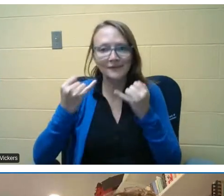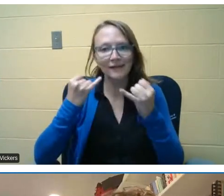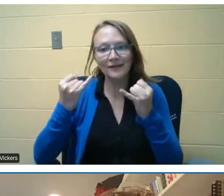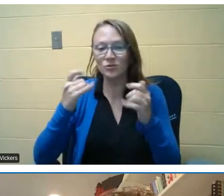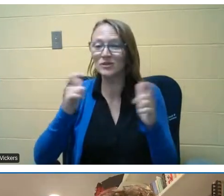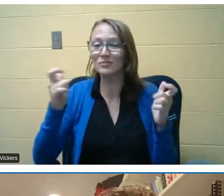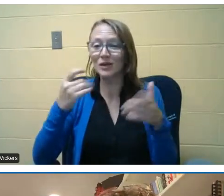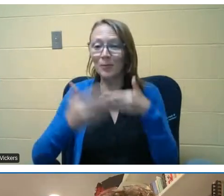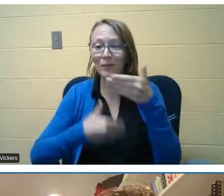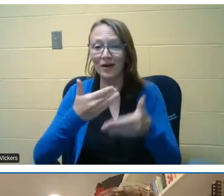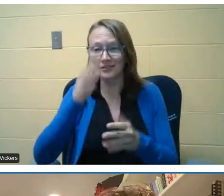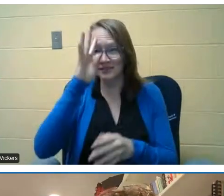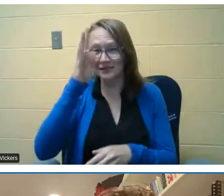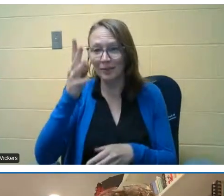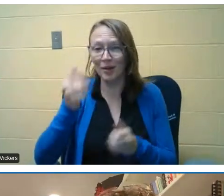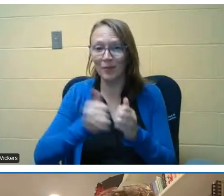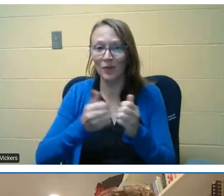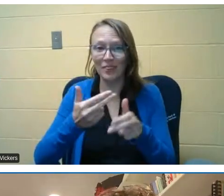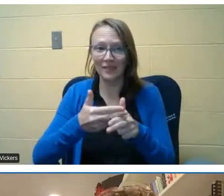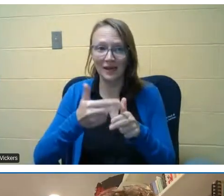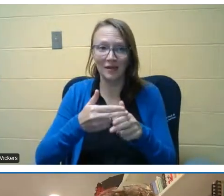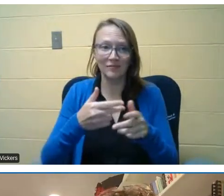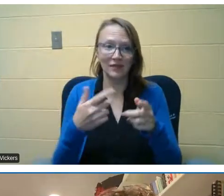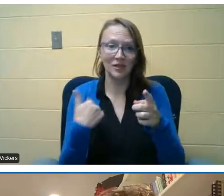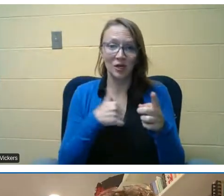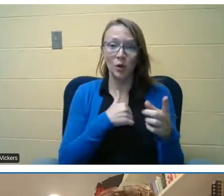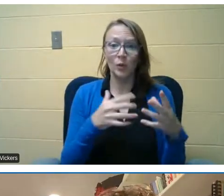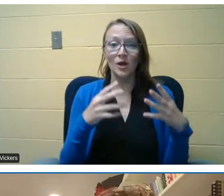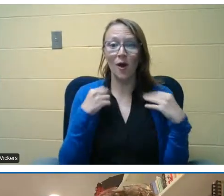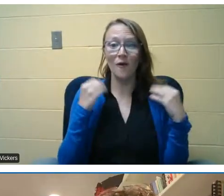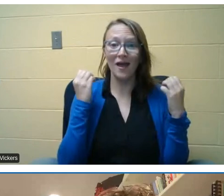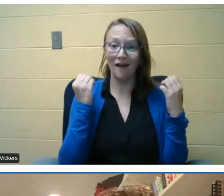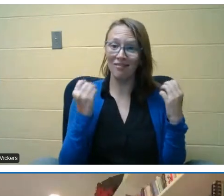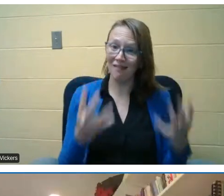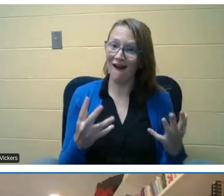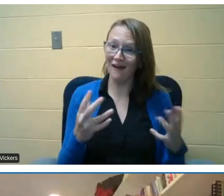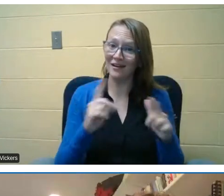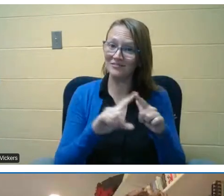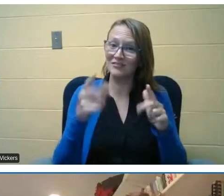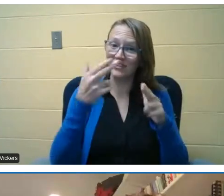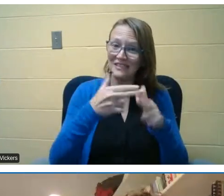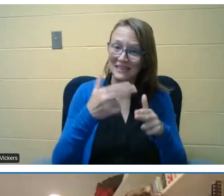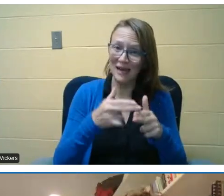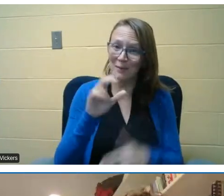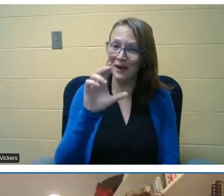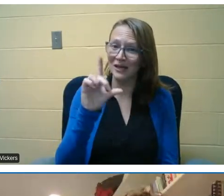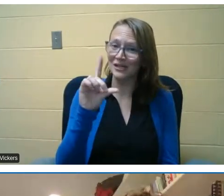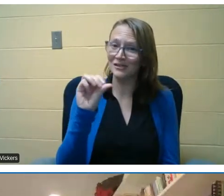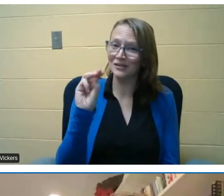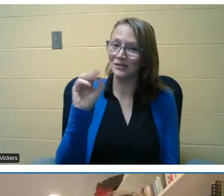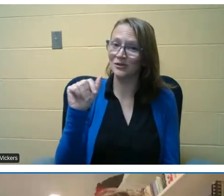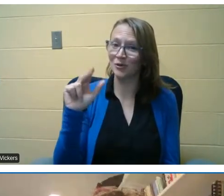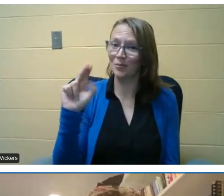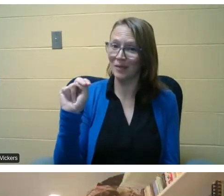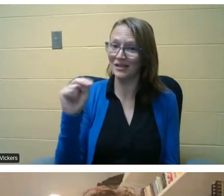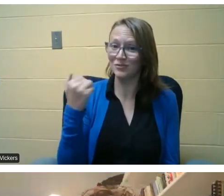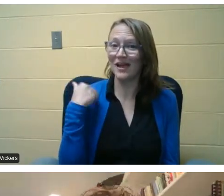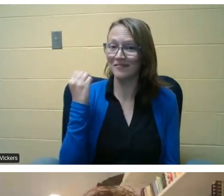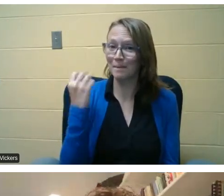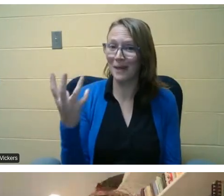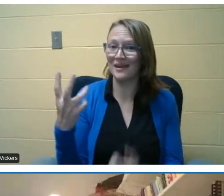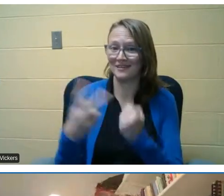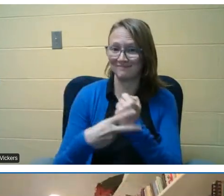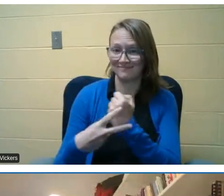Yes. More than 100. We own a lot of unused but domains we're now happy with as a it. result. Yeah. You don't have to mention those.